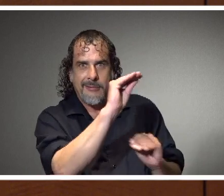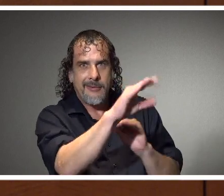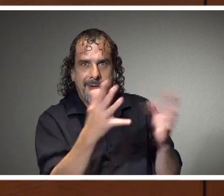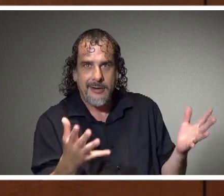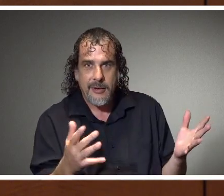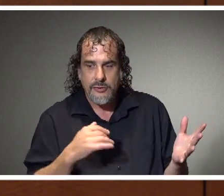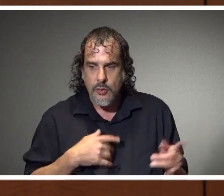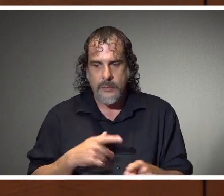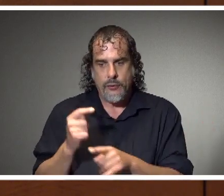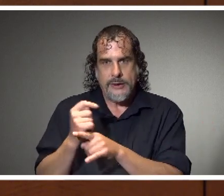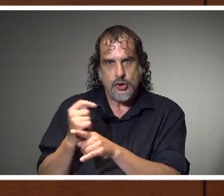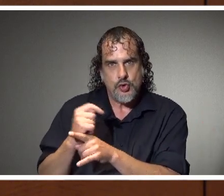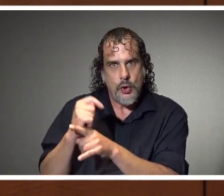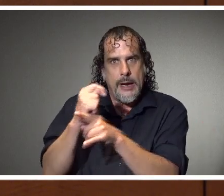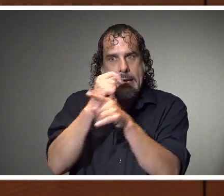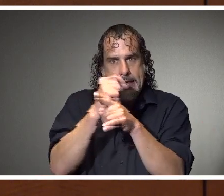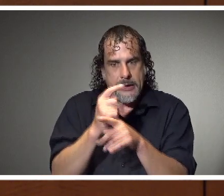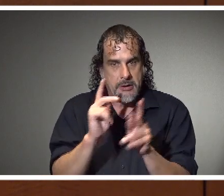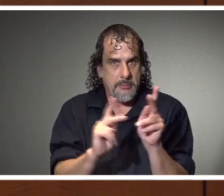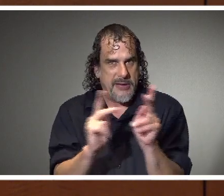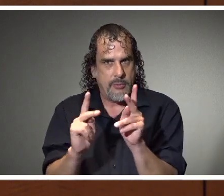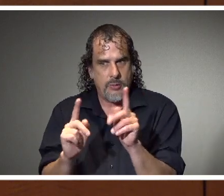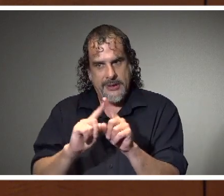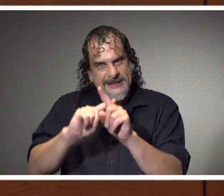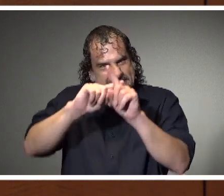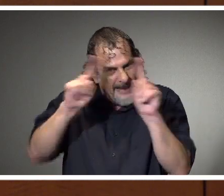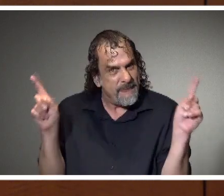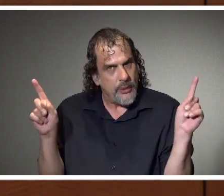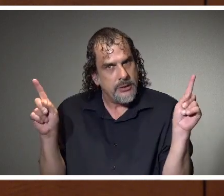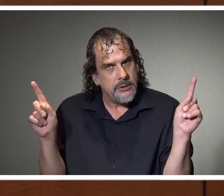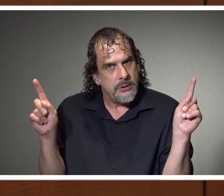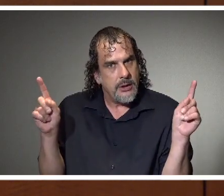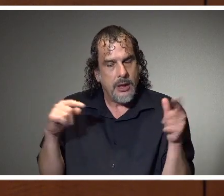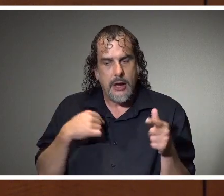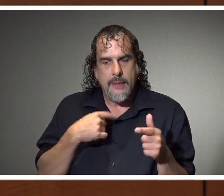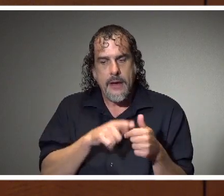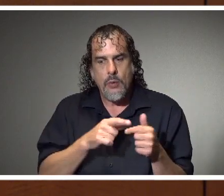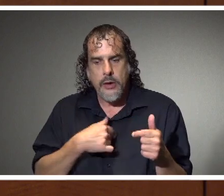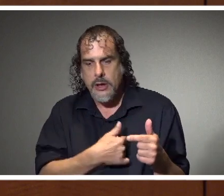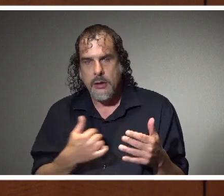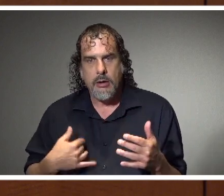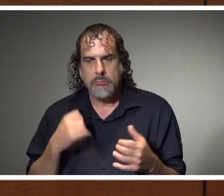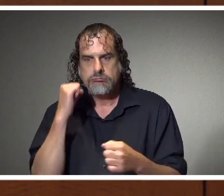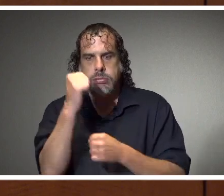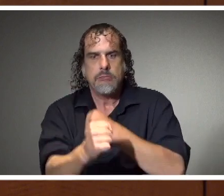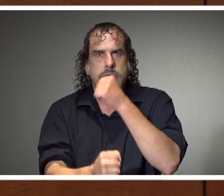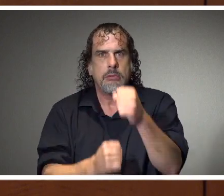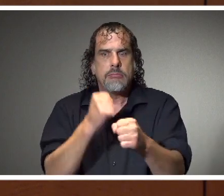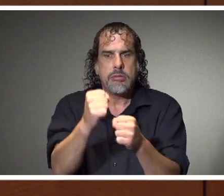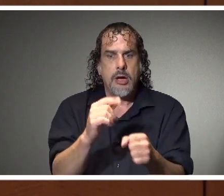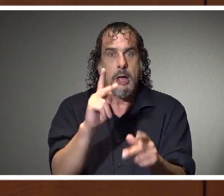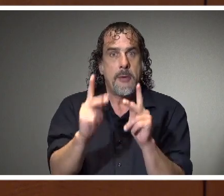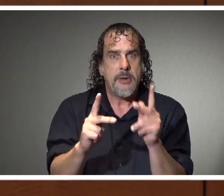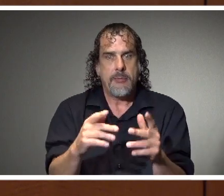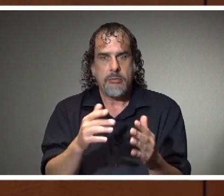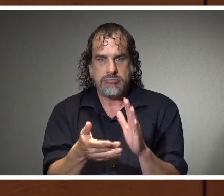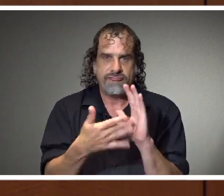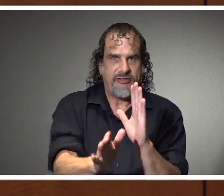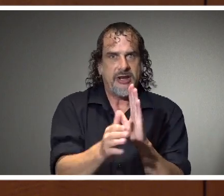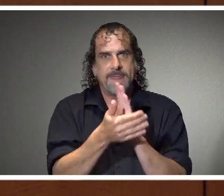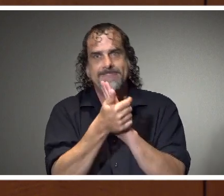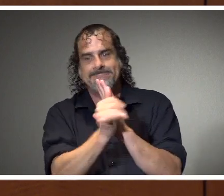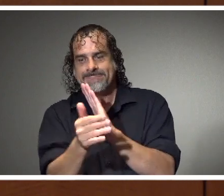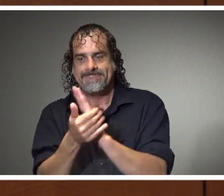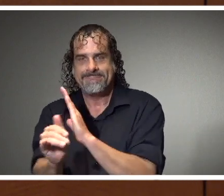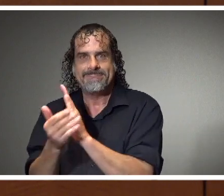workforce in such a way such that we are producing potential employees for the jobs